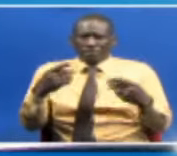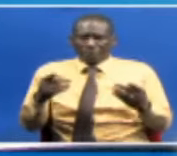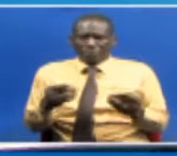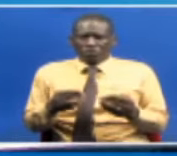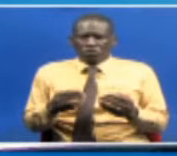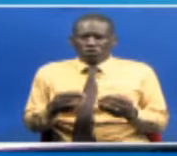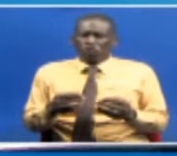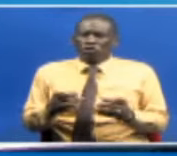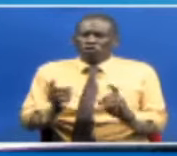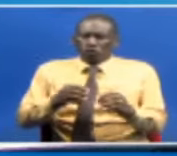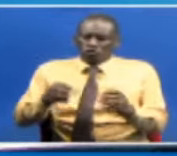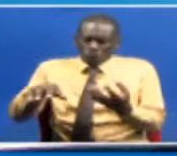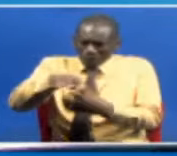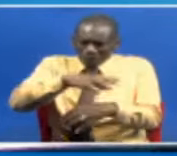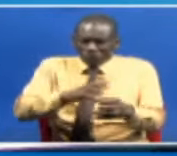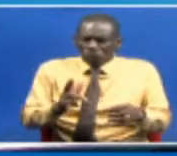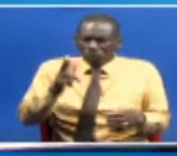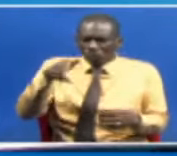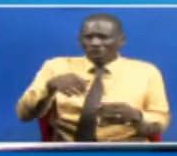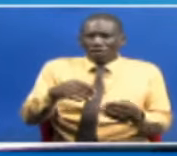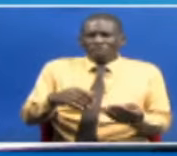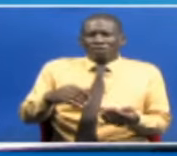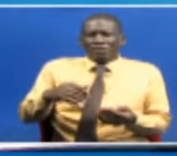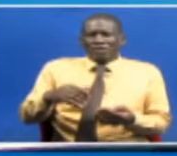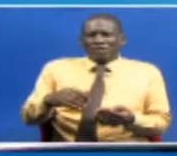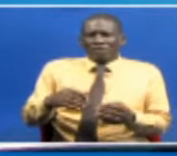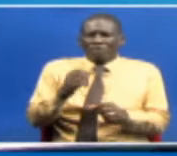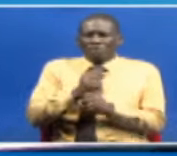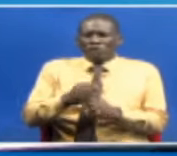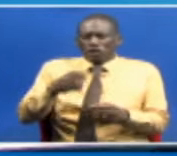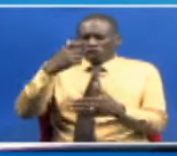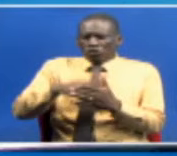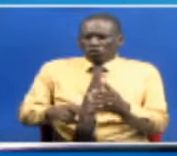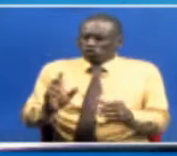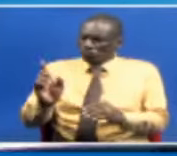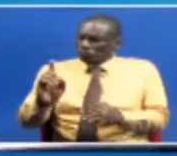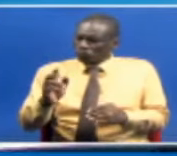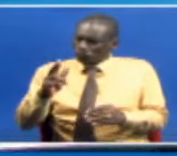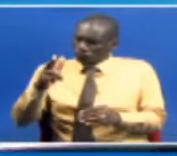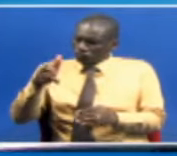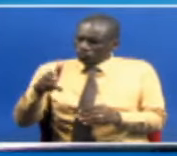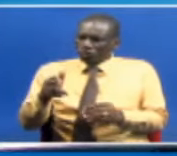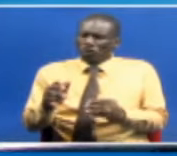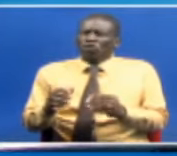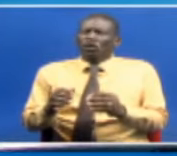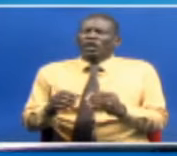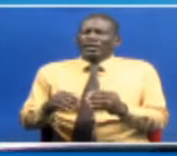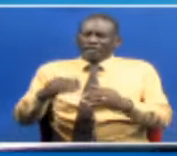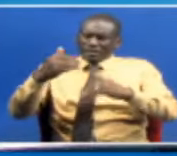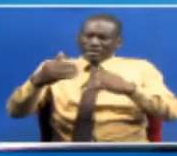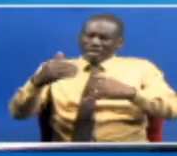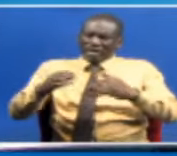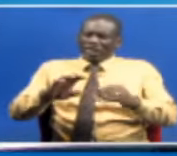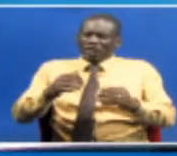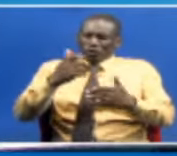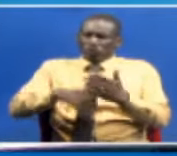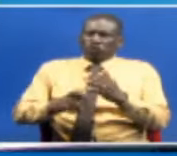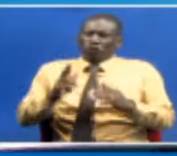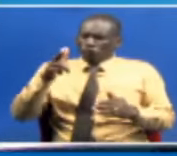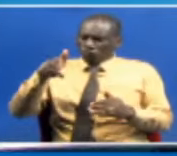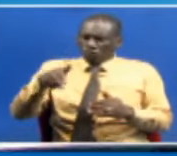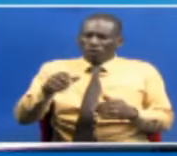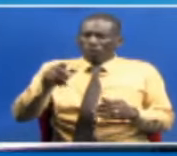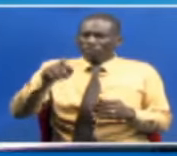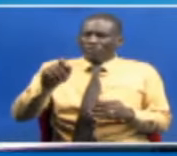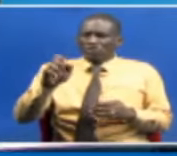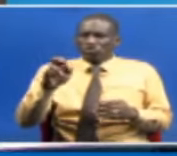adulteration by bringing the price of kerosene close to the price of the other fuels. Because what we are doing with that 18